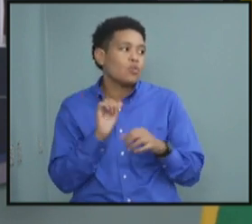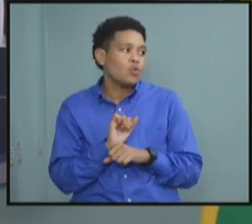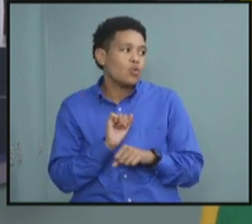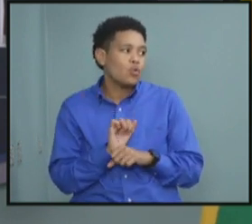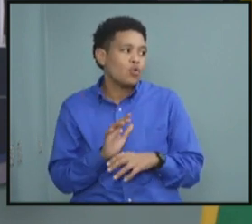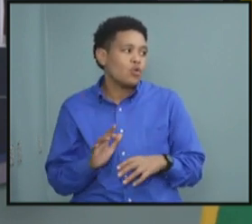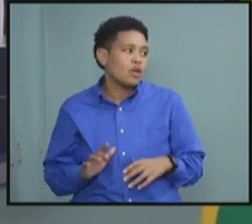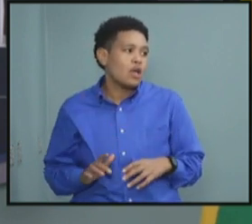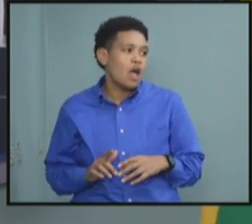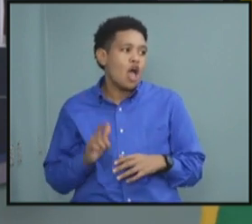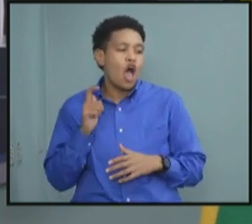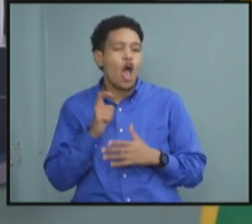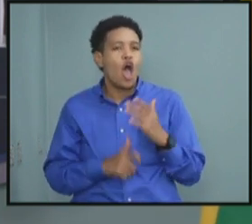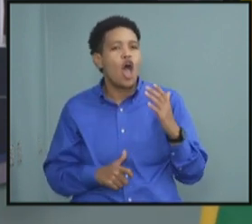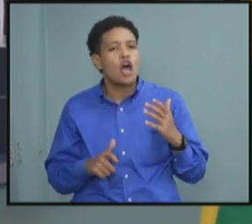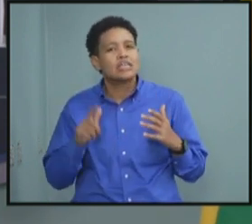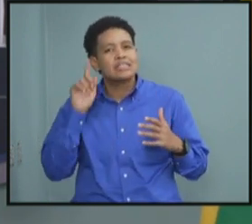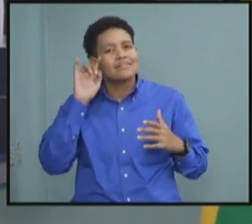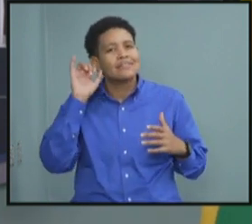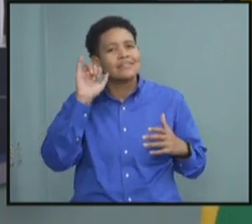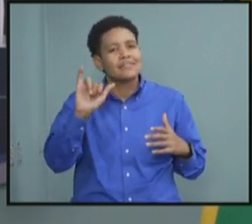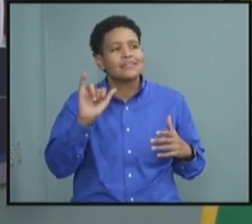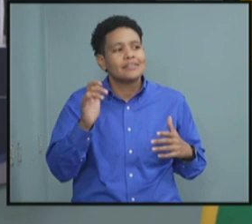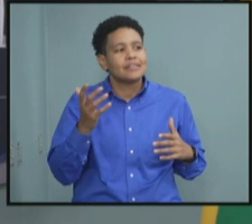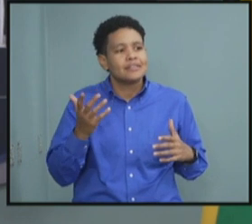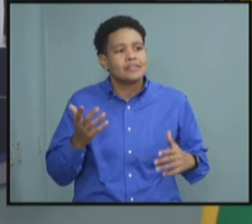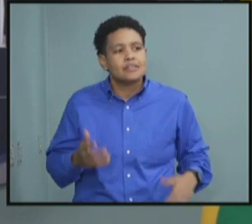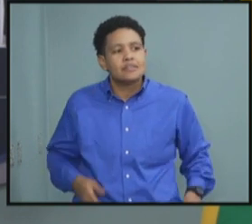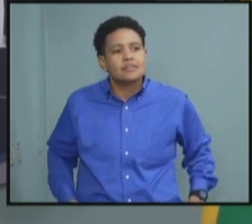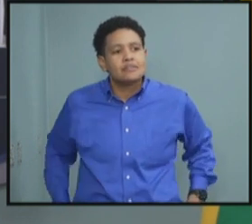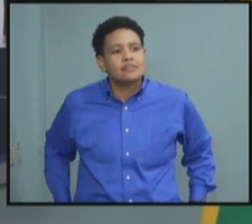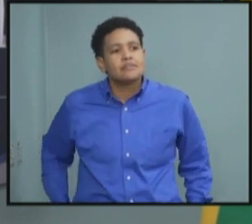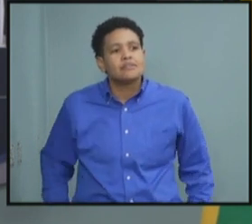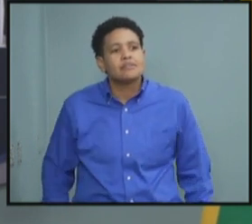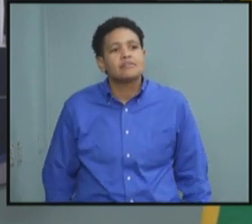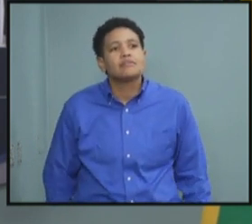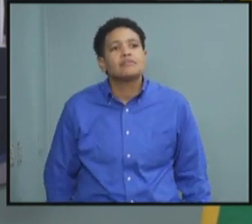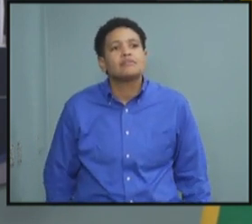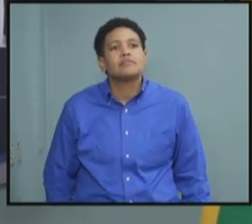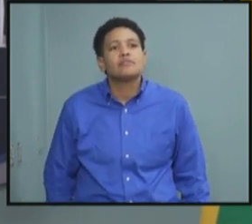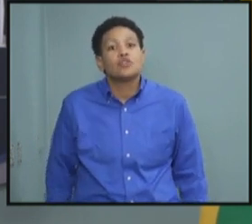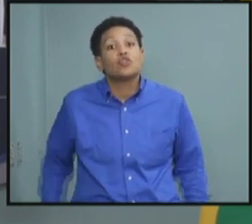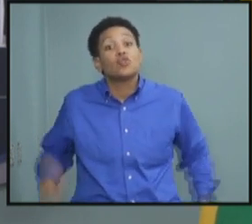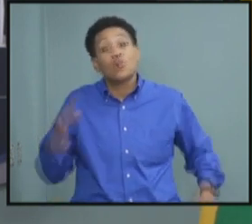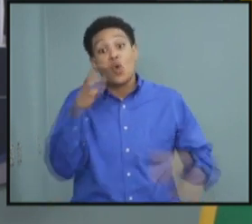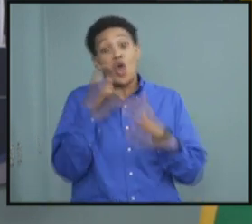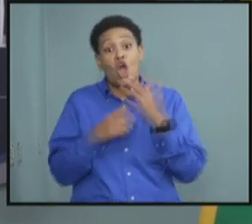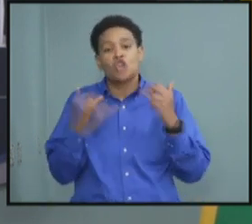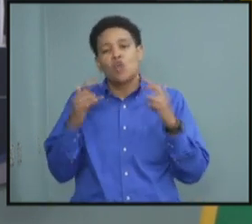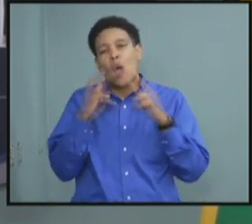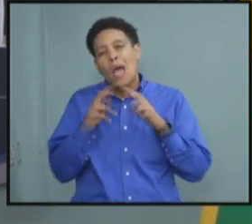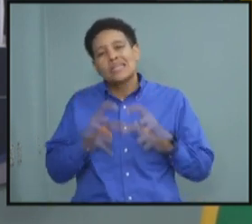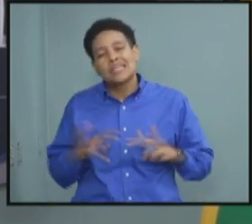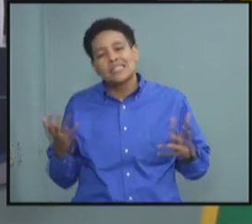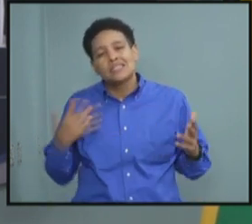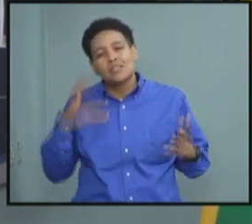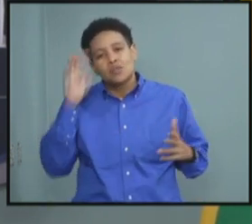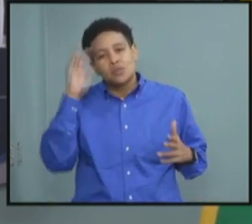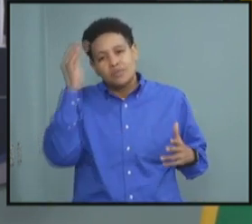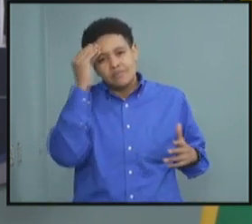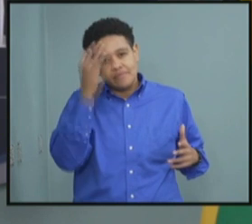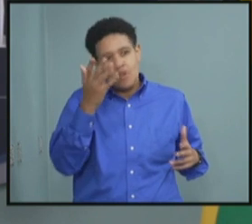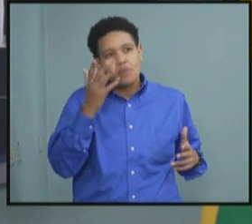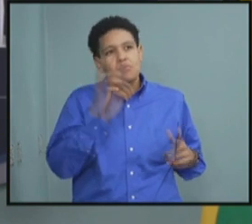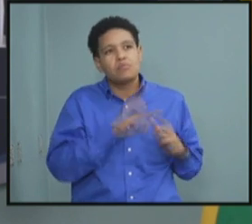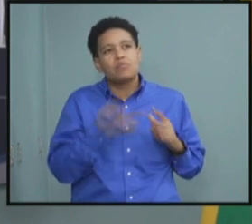And the cost for housing, Yes, sir, the additional cost. Those costs are currently being assessed. But